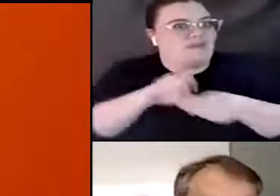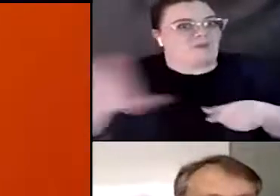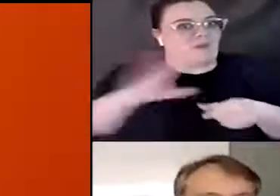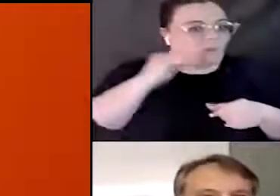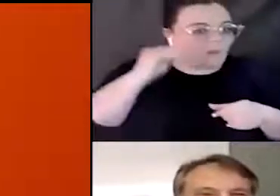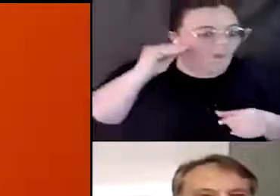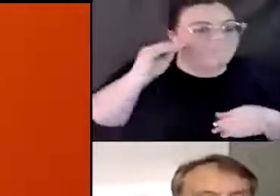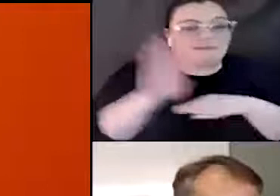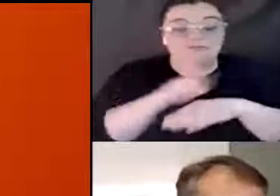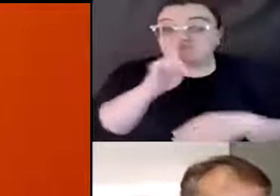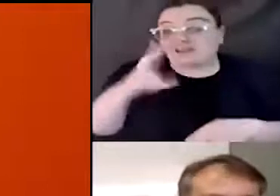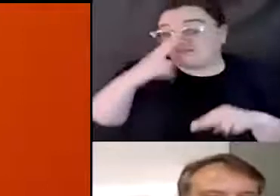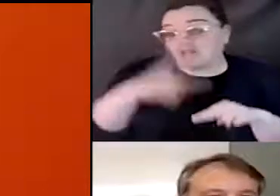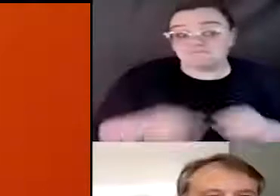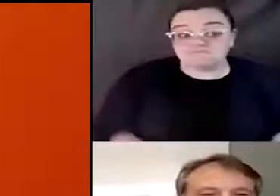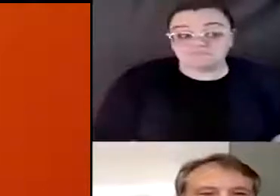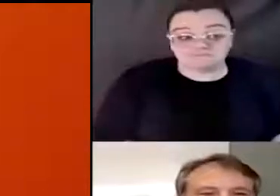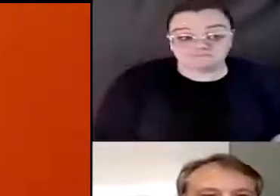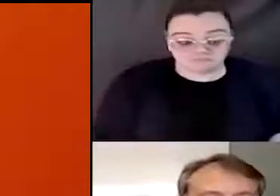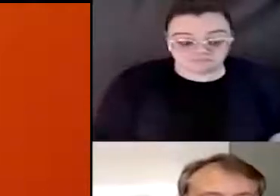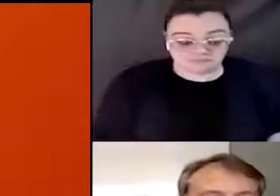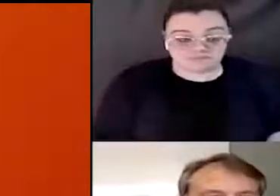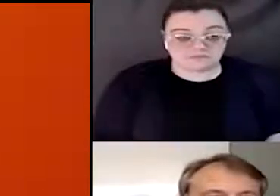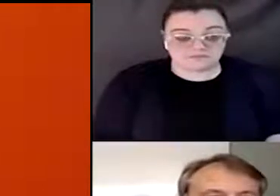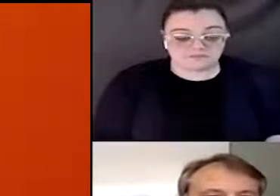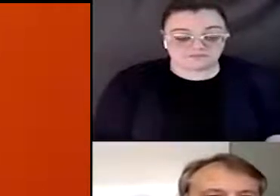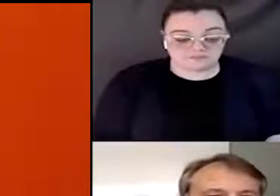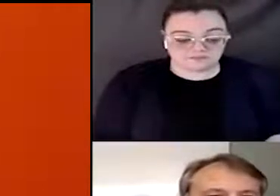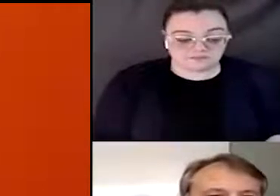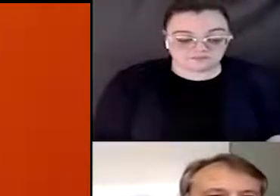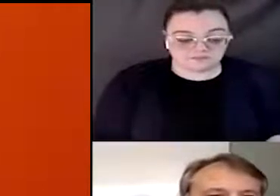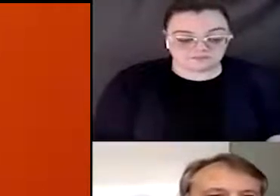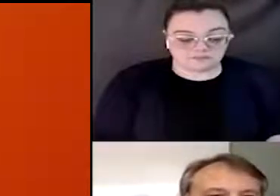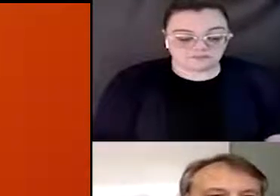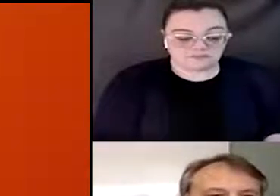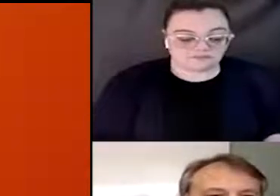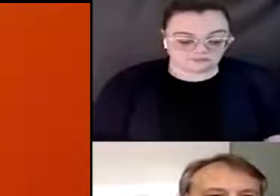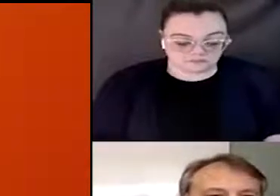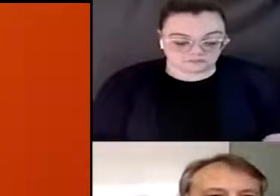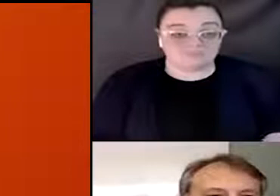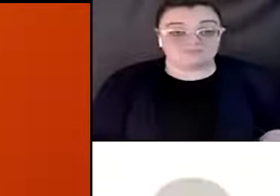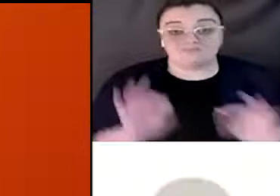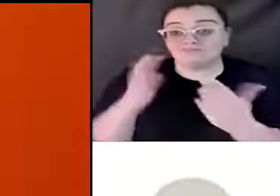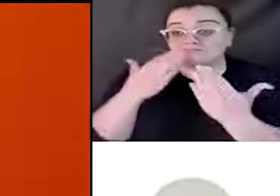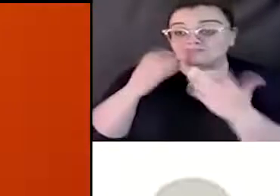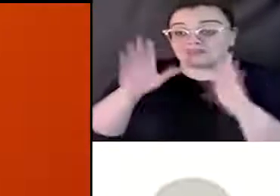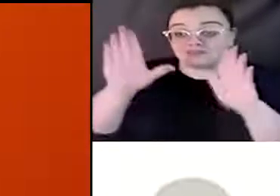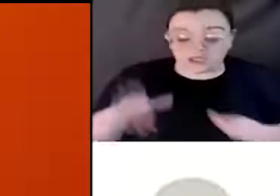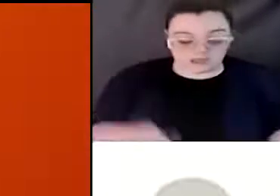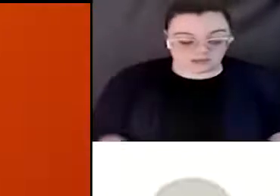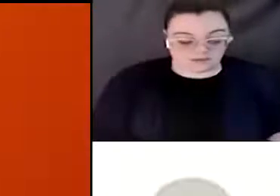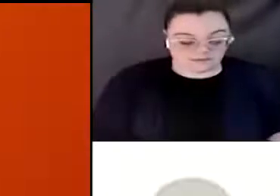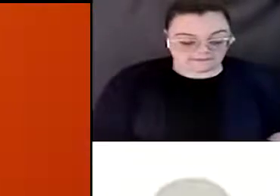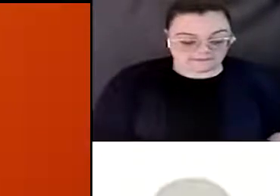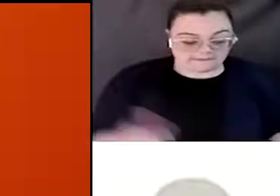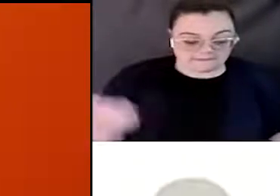a real fun project. Stephen, thank you very much. That's fantastic. Thanks a lot. If you any questions,